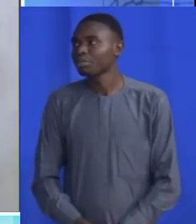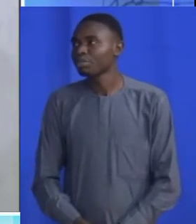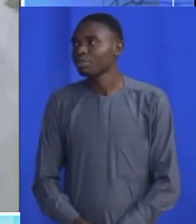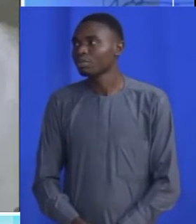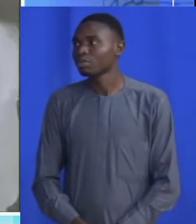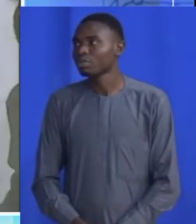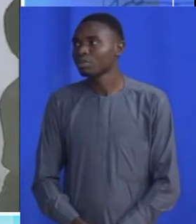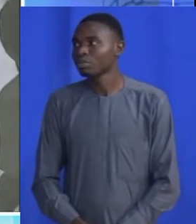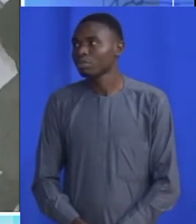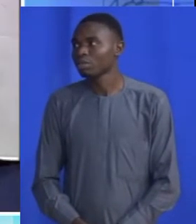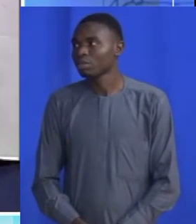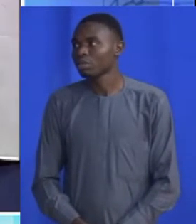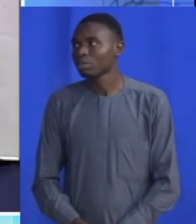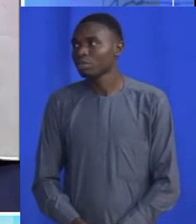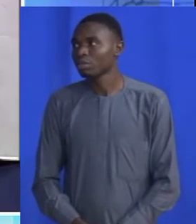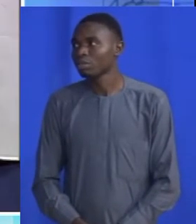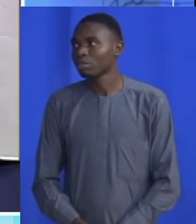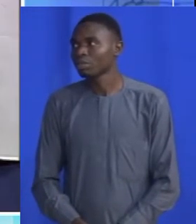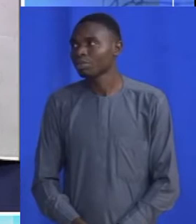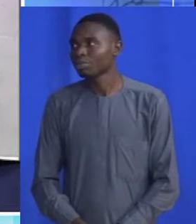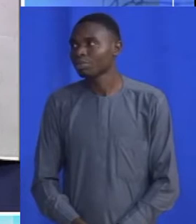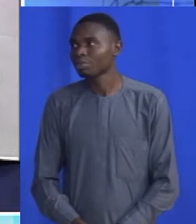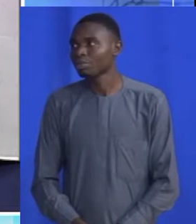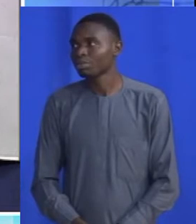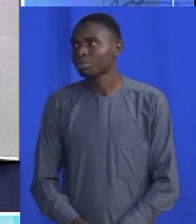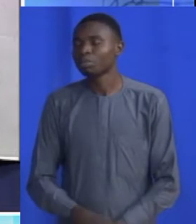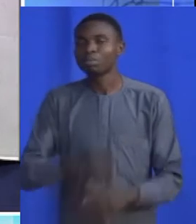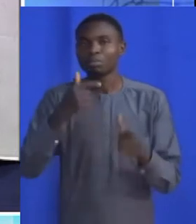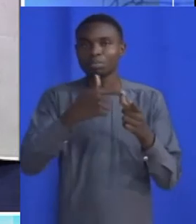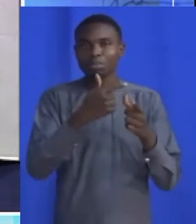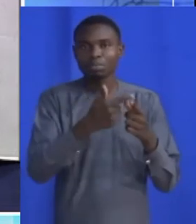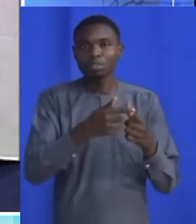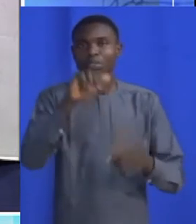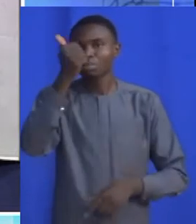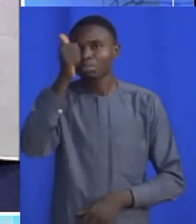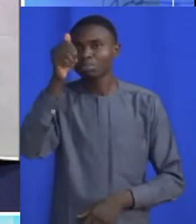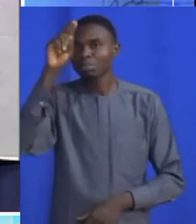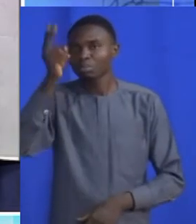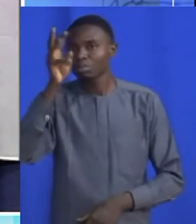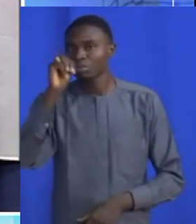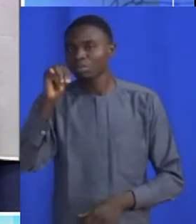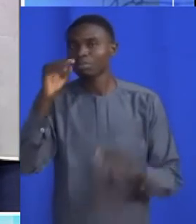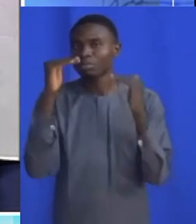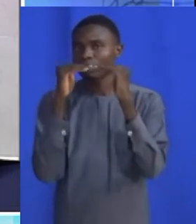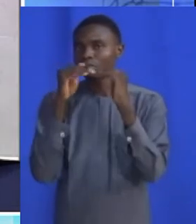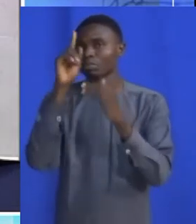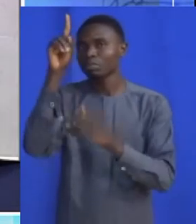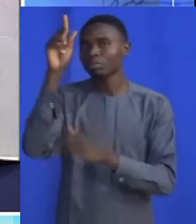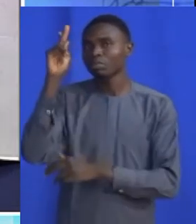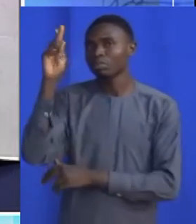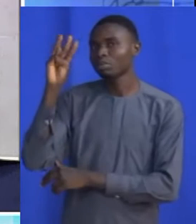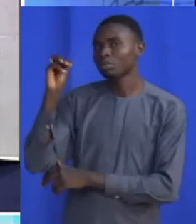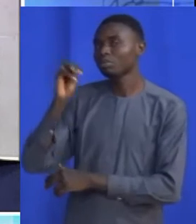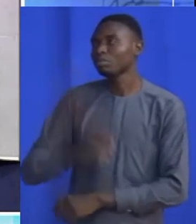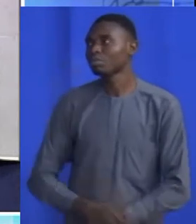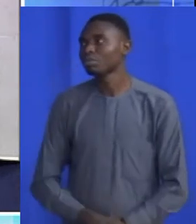violated. So I'm going to look at the problems. What made the rule of law very difficult to apply in